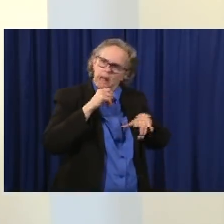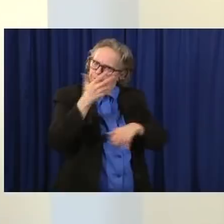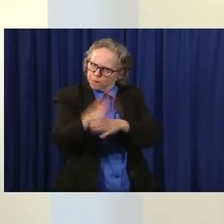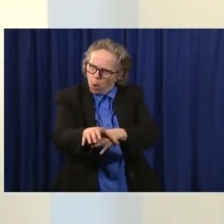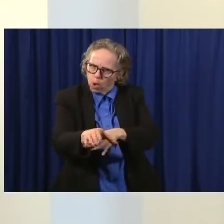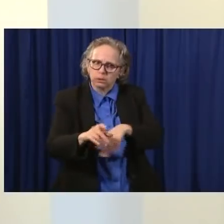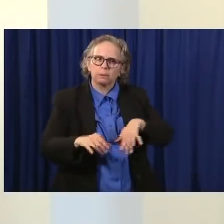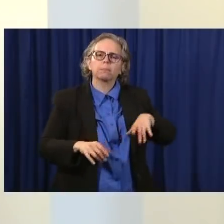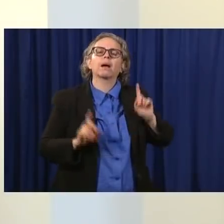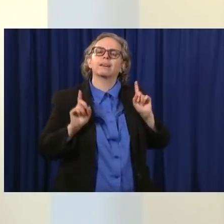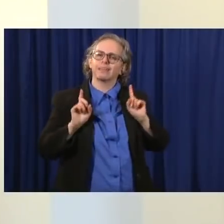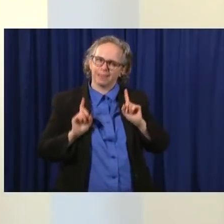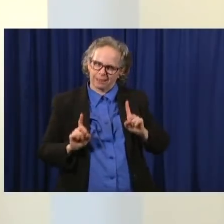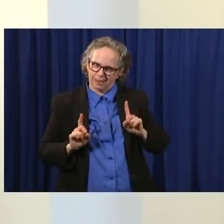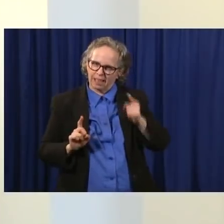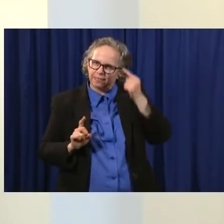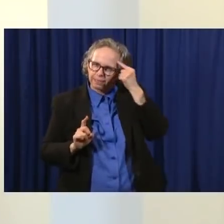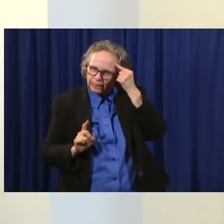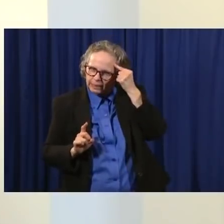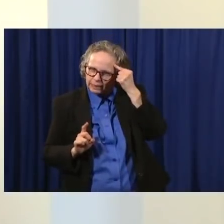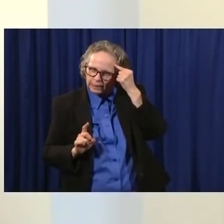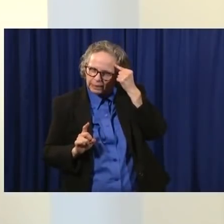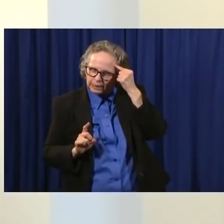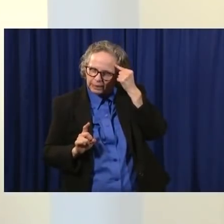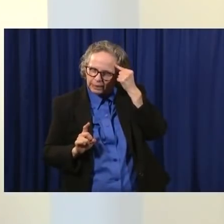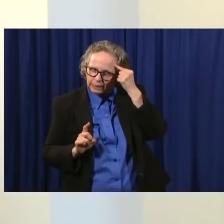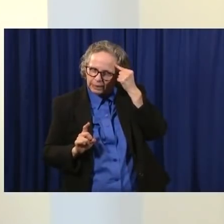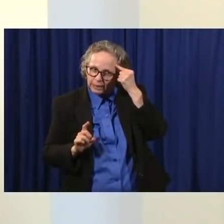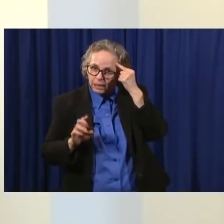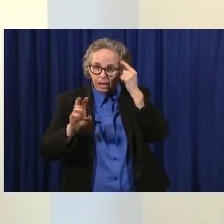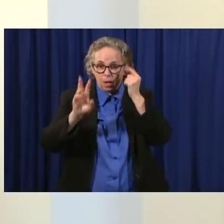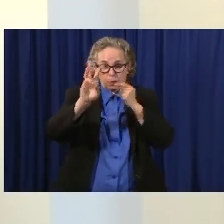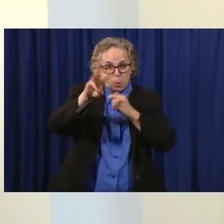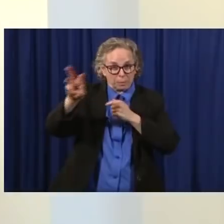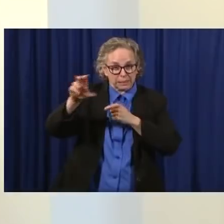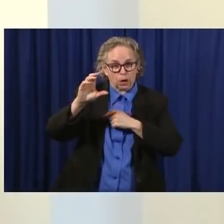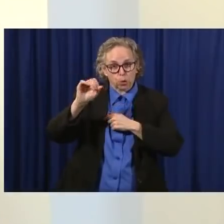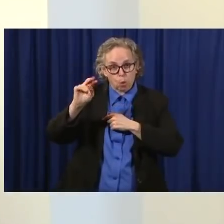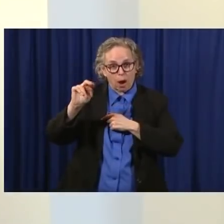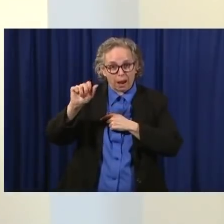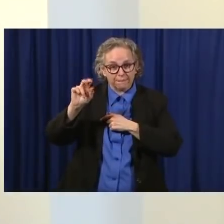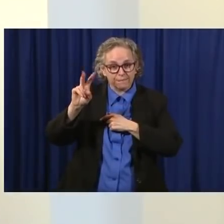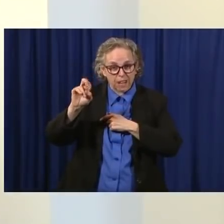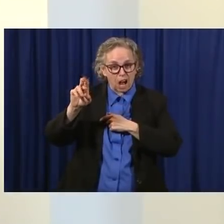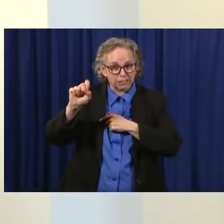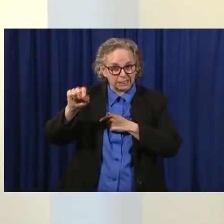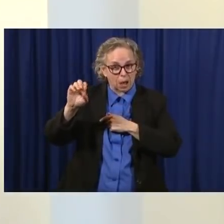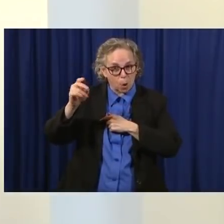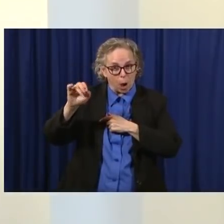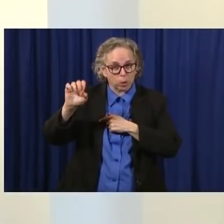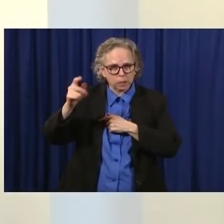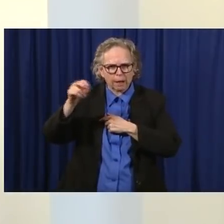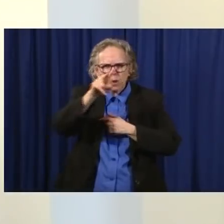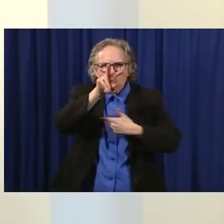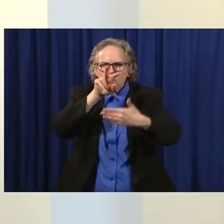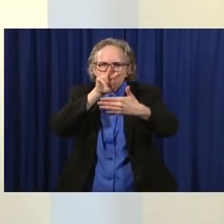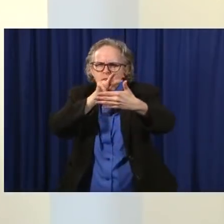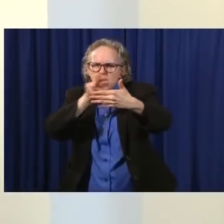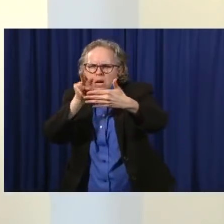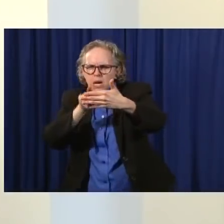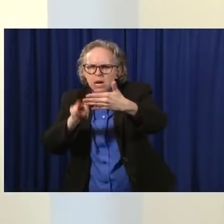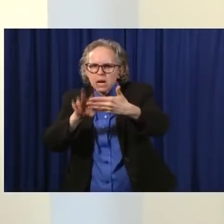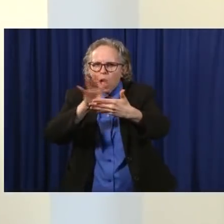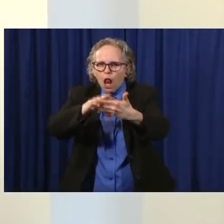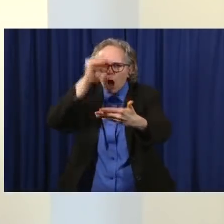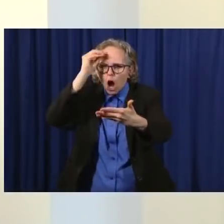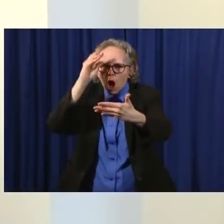to read coronavirus.ohio.gov, learn everything we can. We'll learn from this together, and we'll keep you informed so you can make the